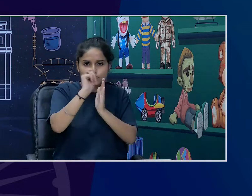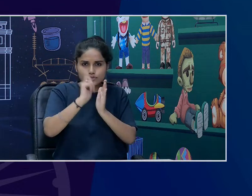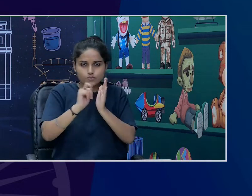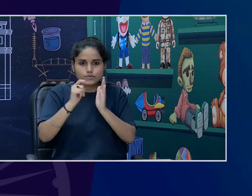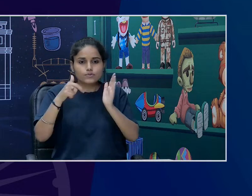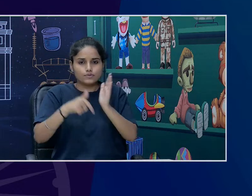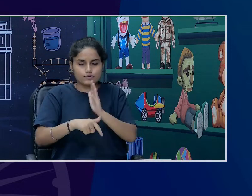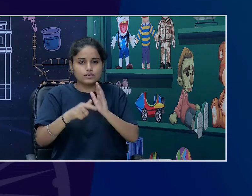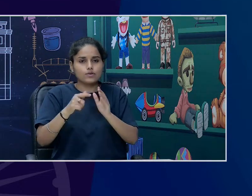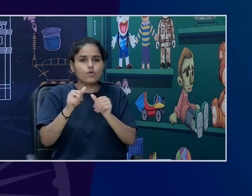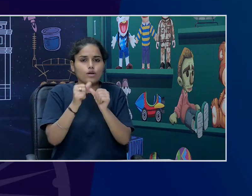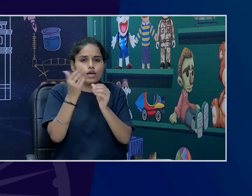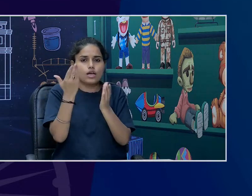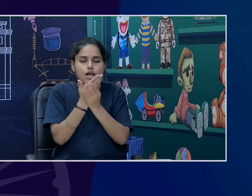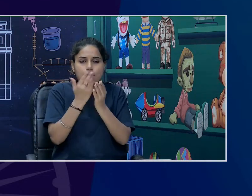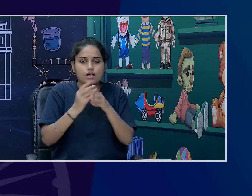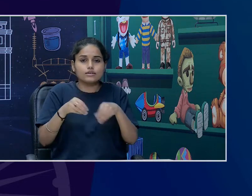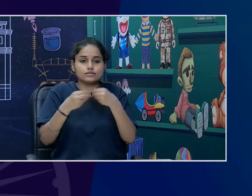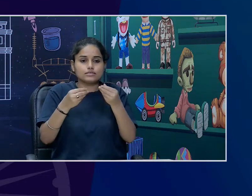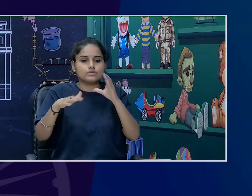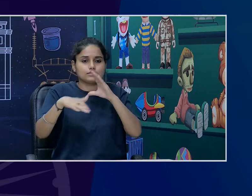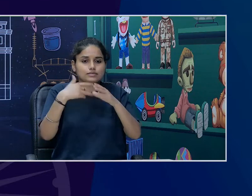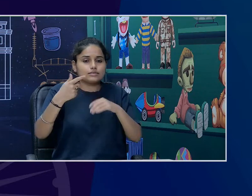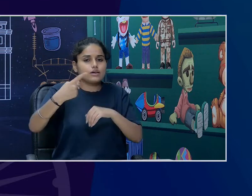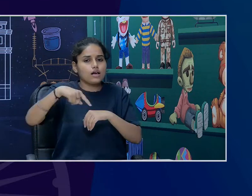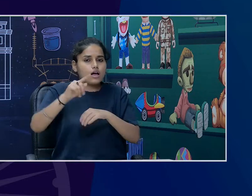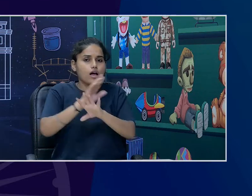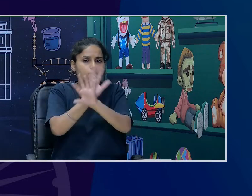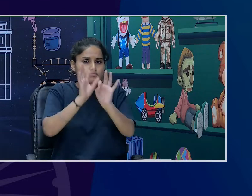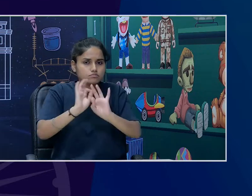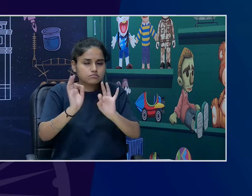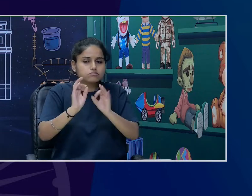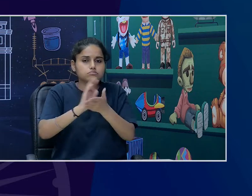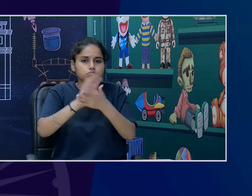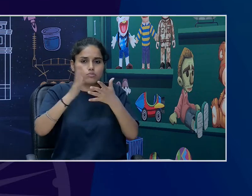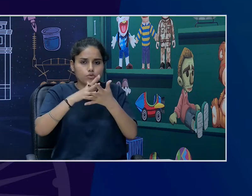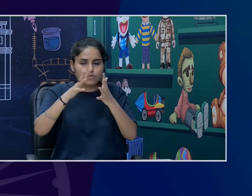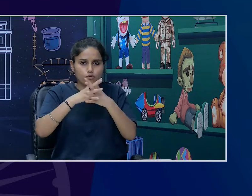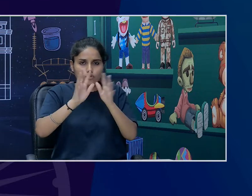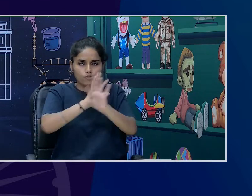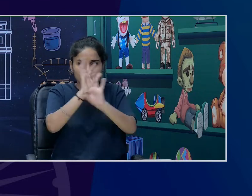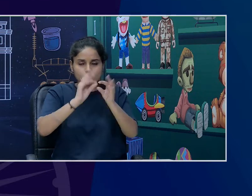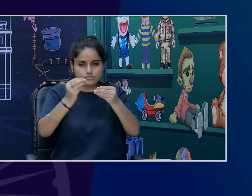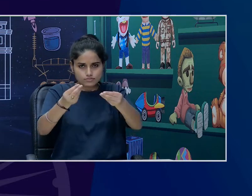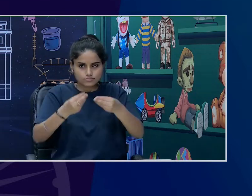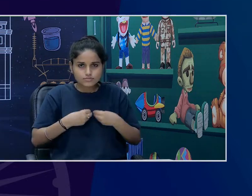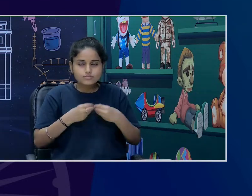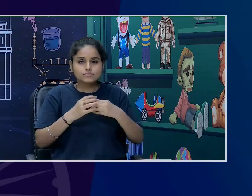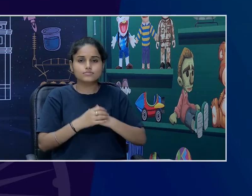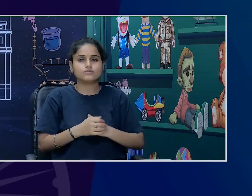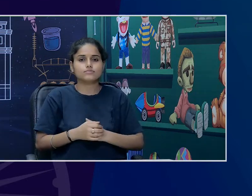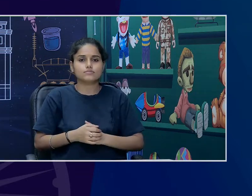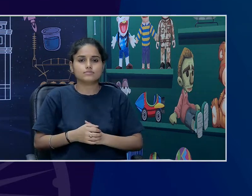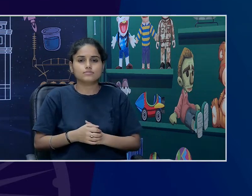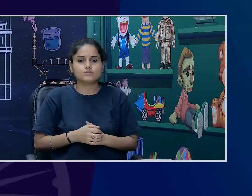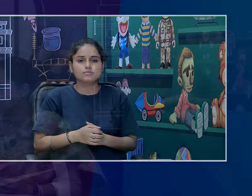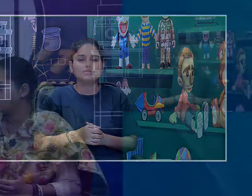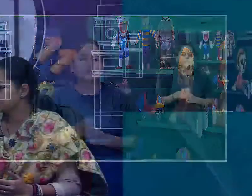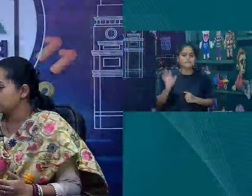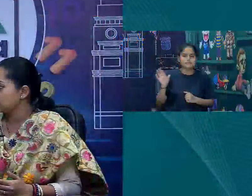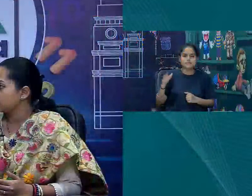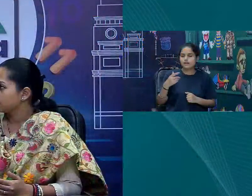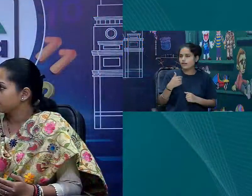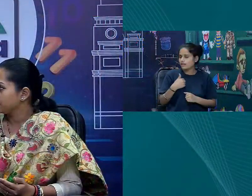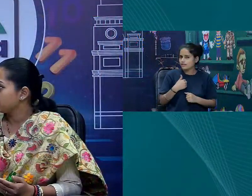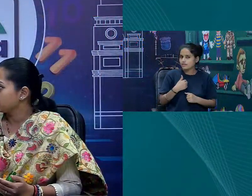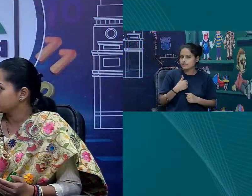all these assignments to our email address. We will be surely sharing all this with our expert. So, Pritika